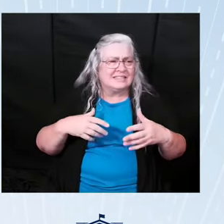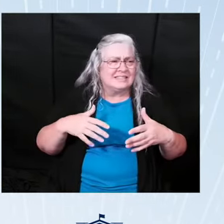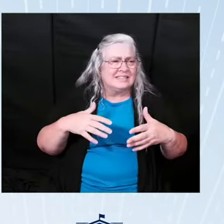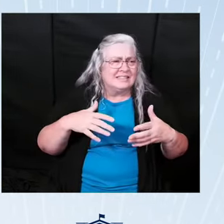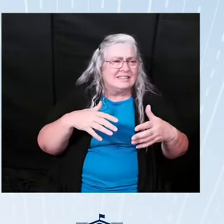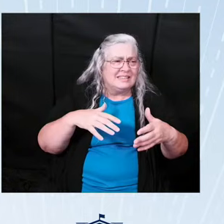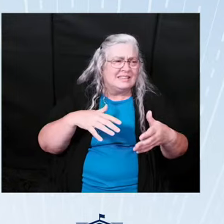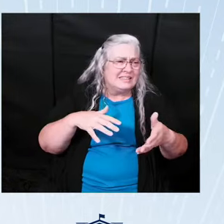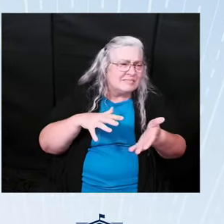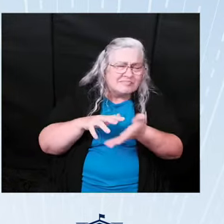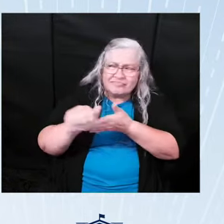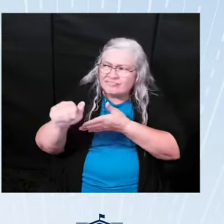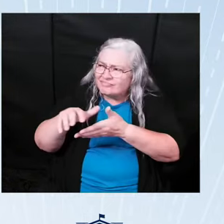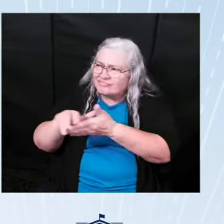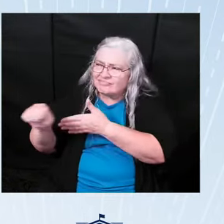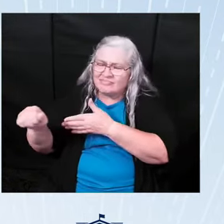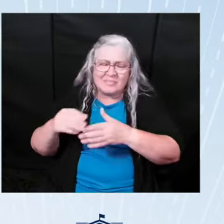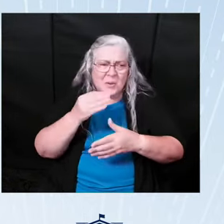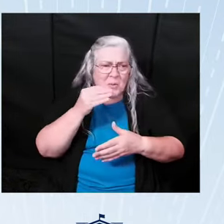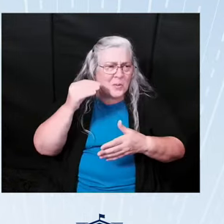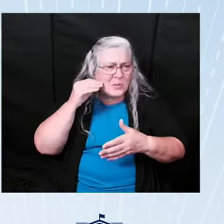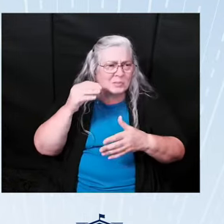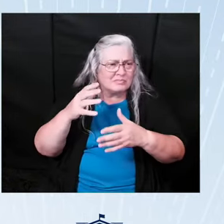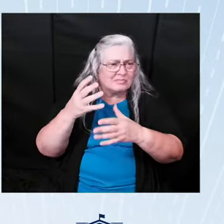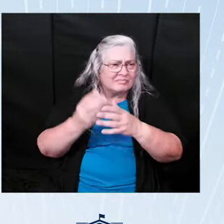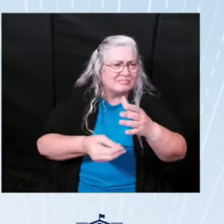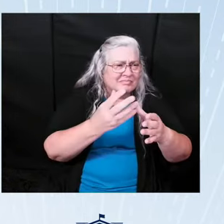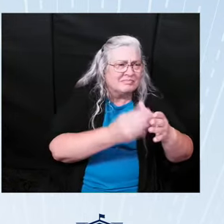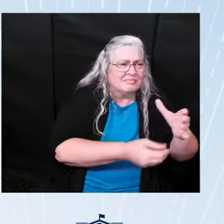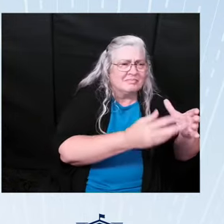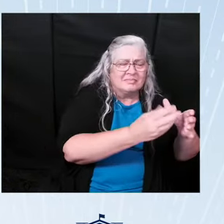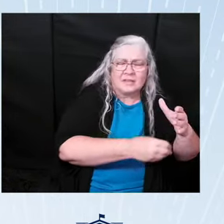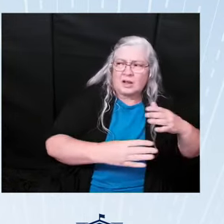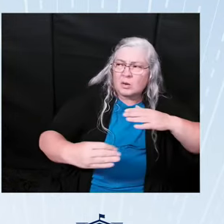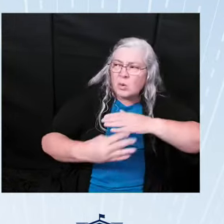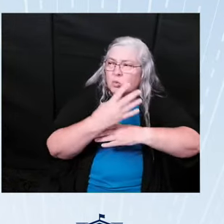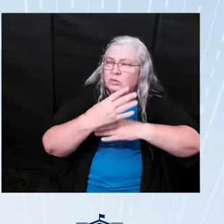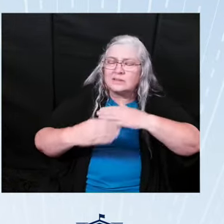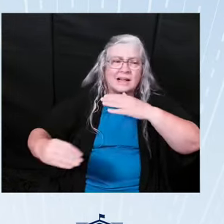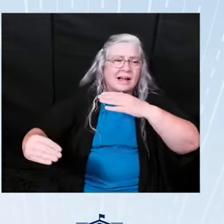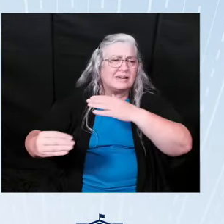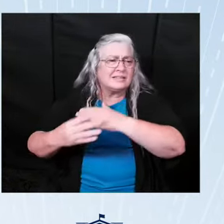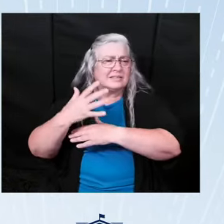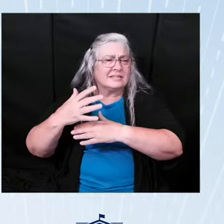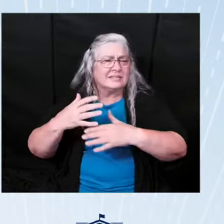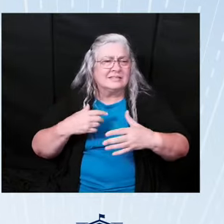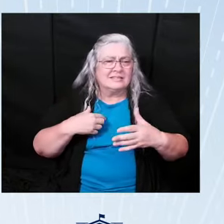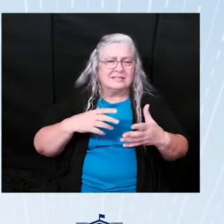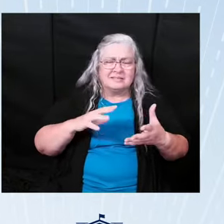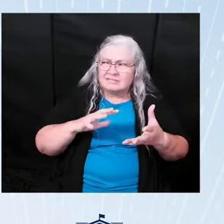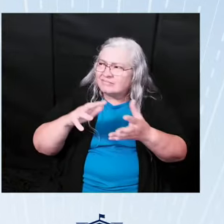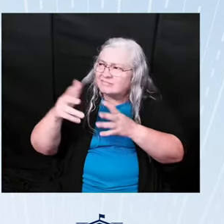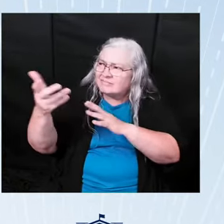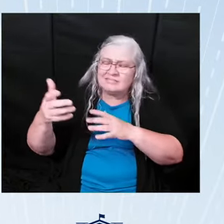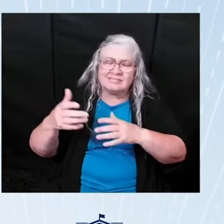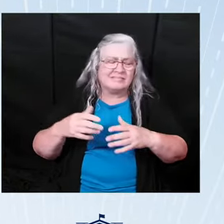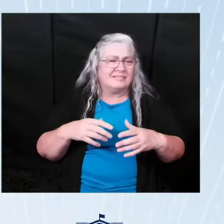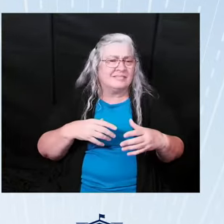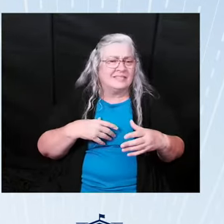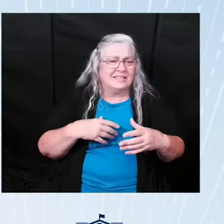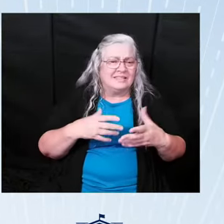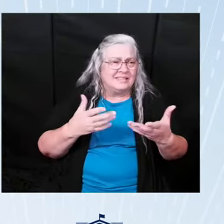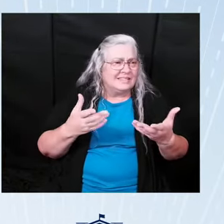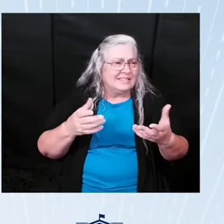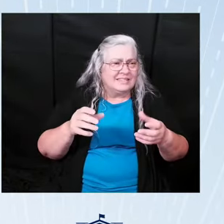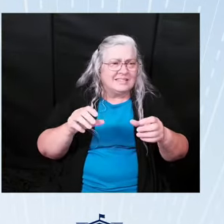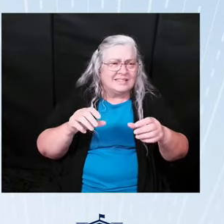the catastrophe, the emergency, the fury of a changing climate. But I think